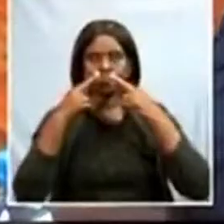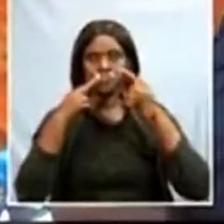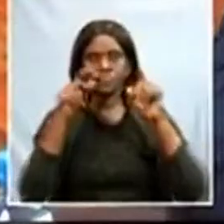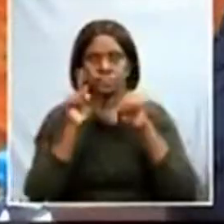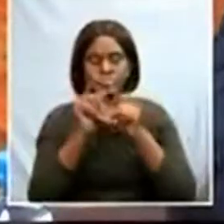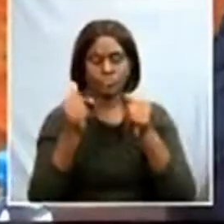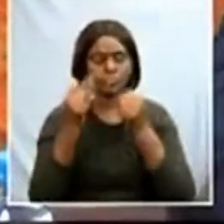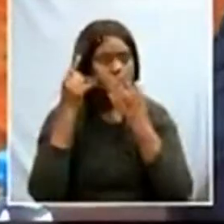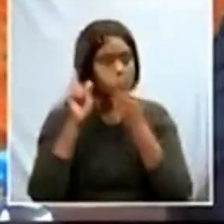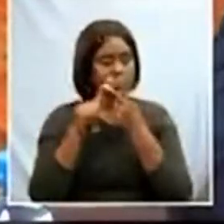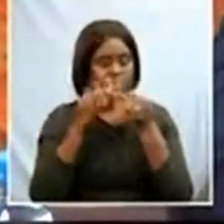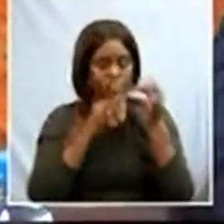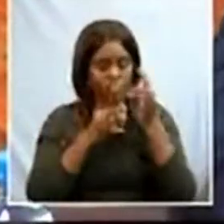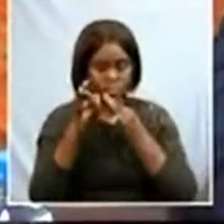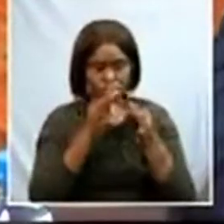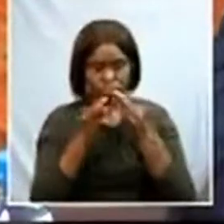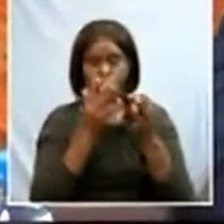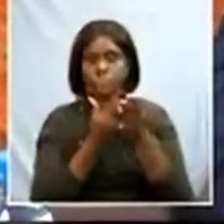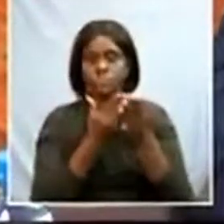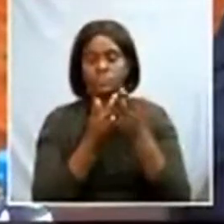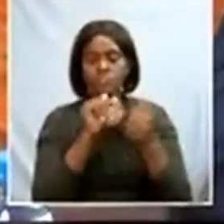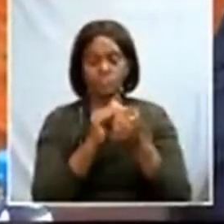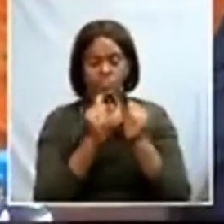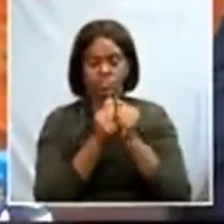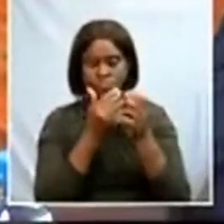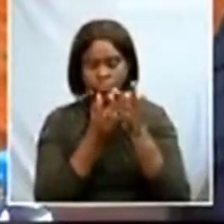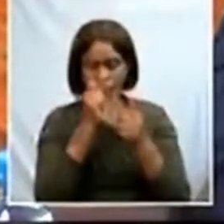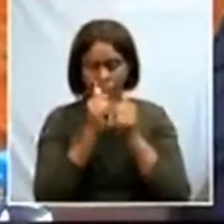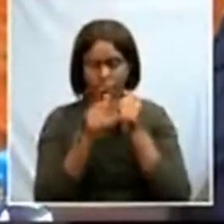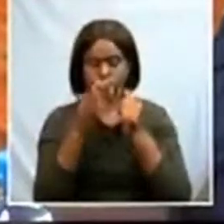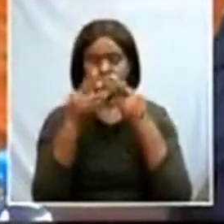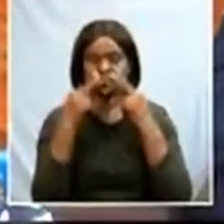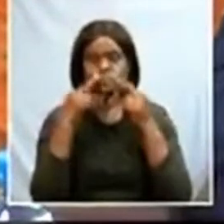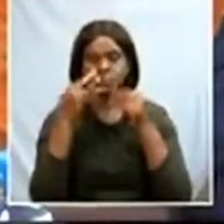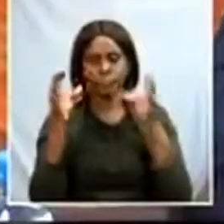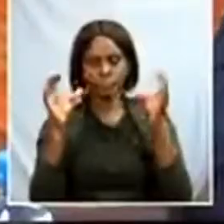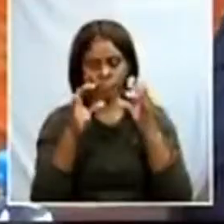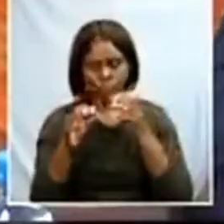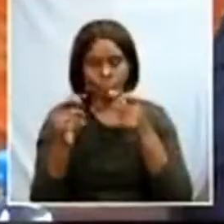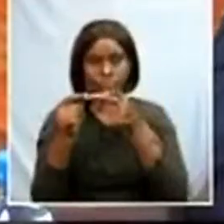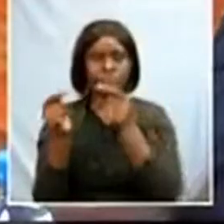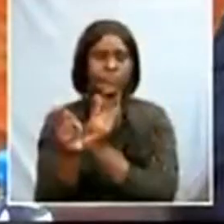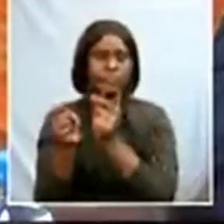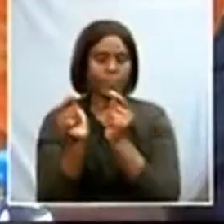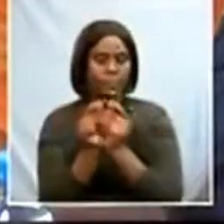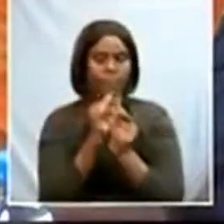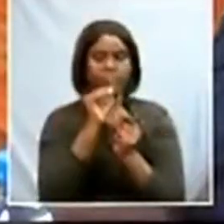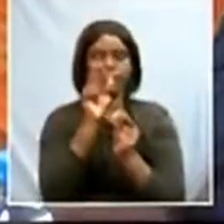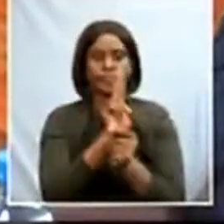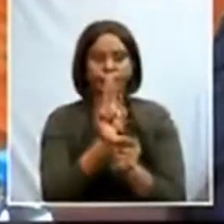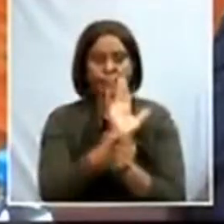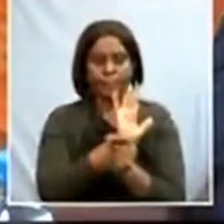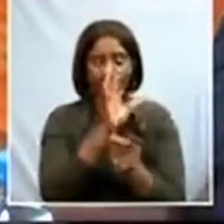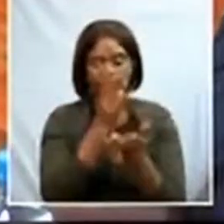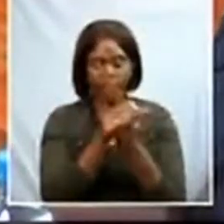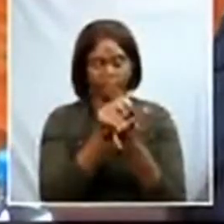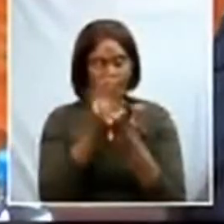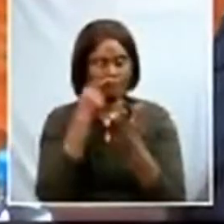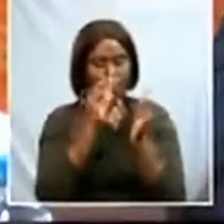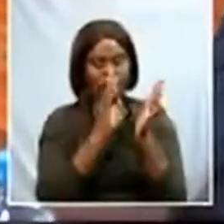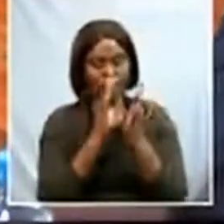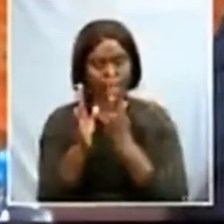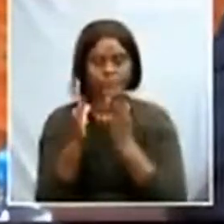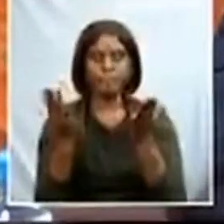and wish to state that cause of query was as a result of the community groups not utilizing funds for the